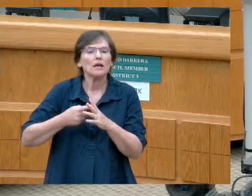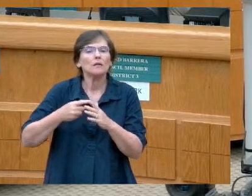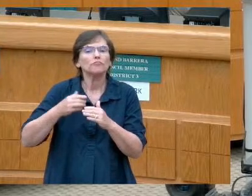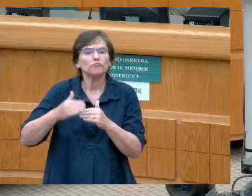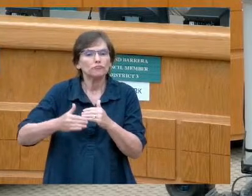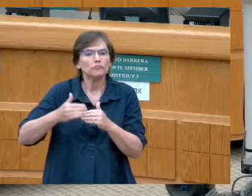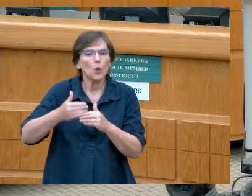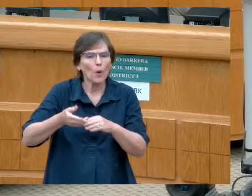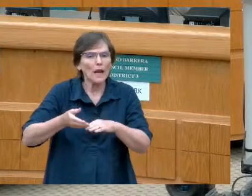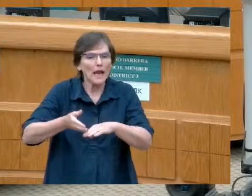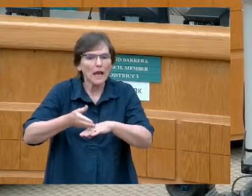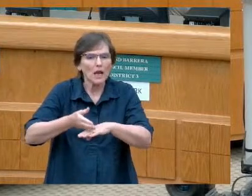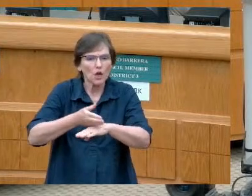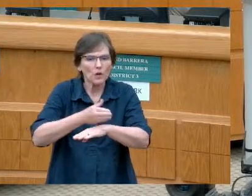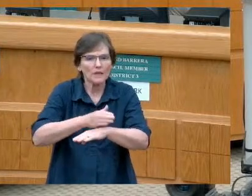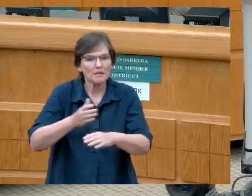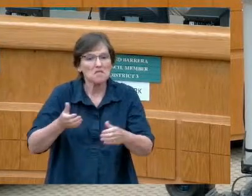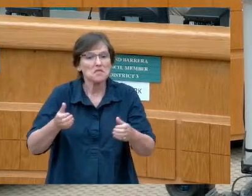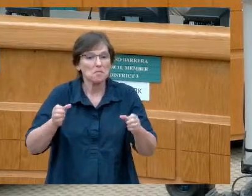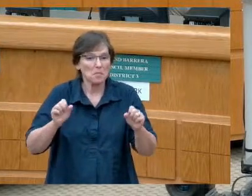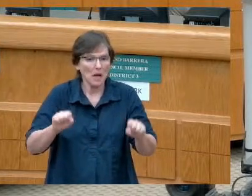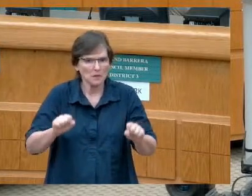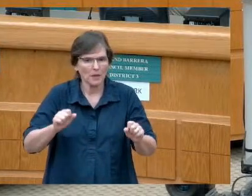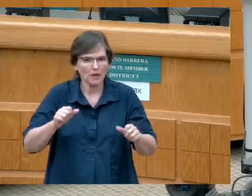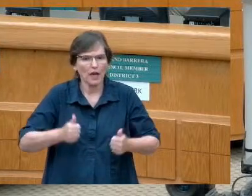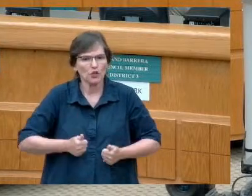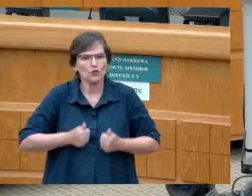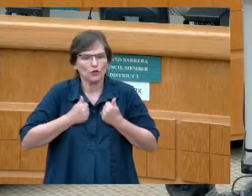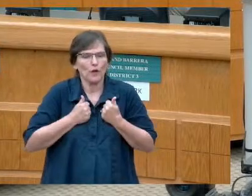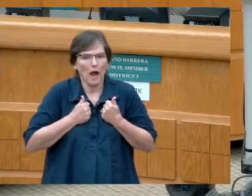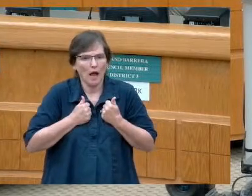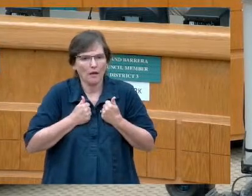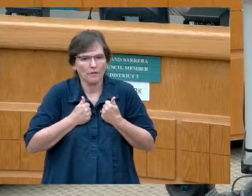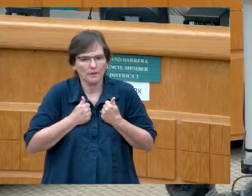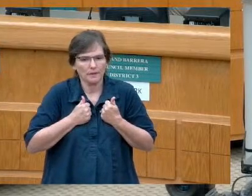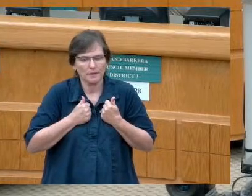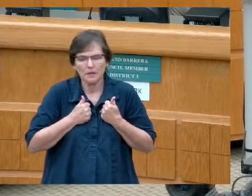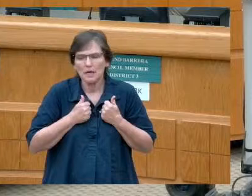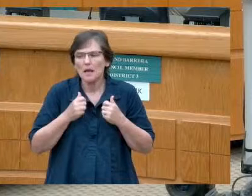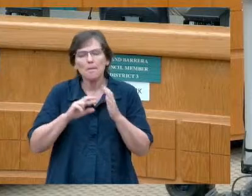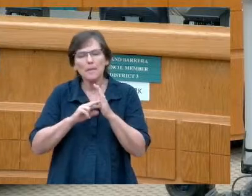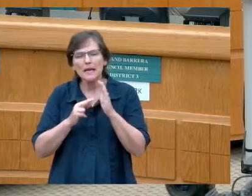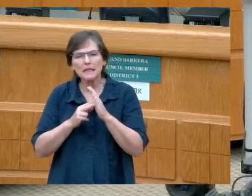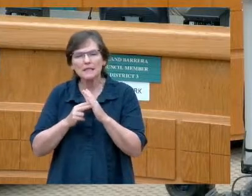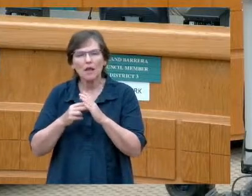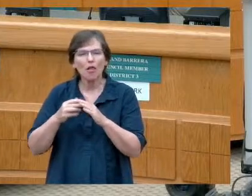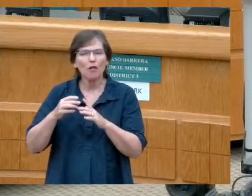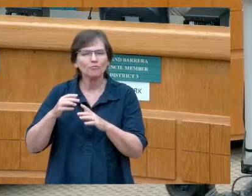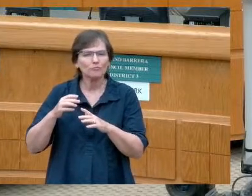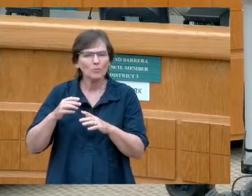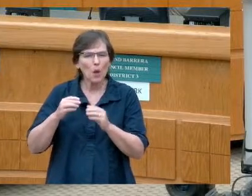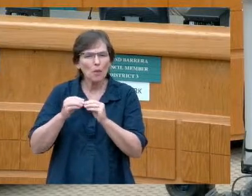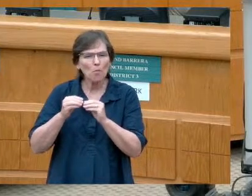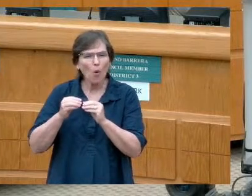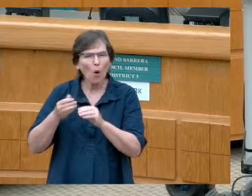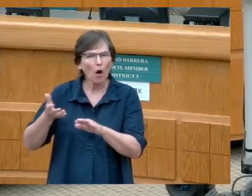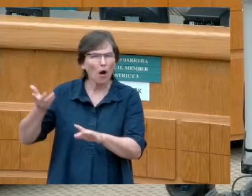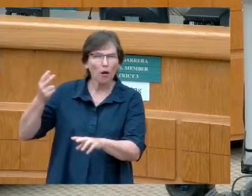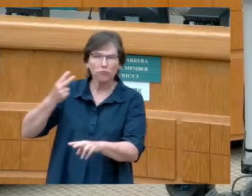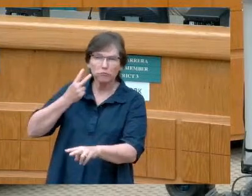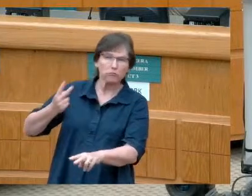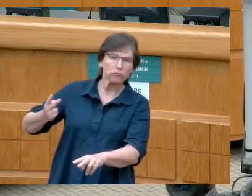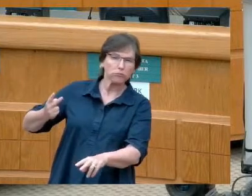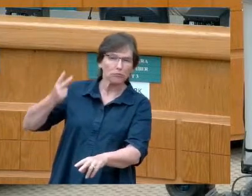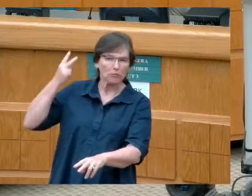that is the further from March we get, the closer we're getting to a COVID-19 vaccine. The more knowledge we have